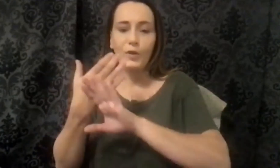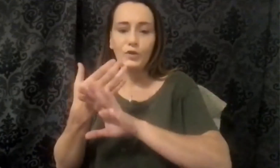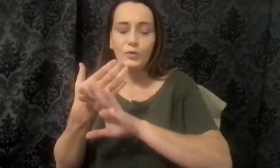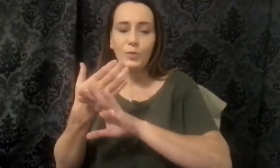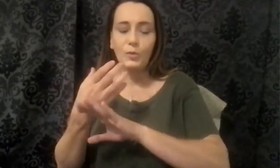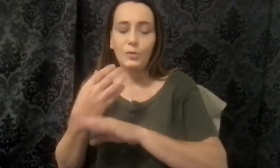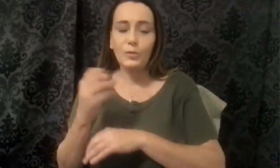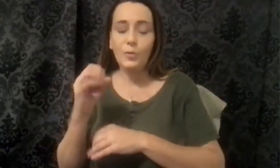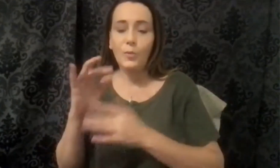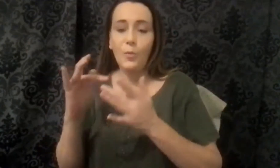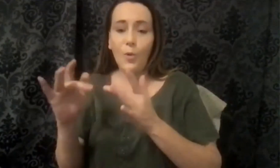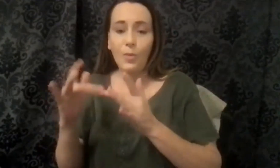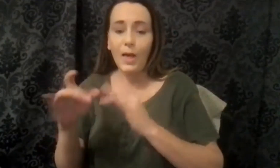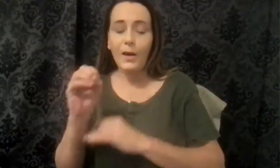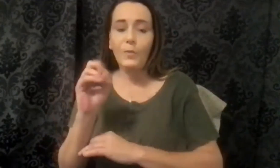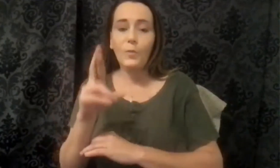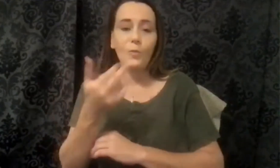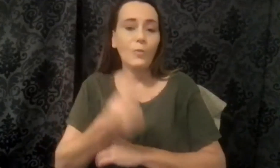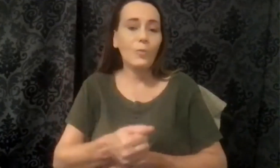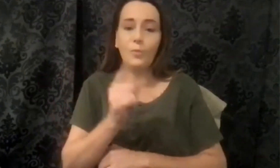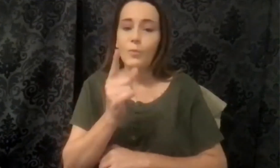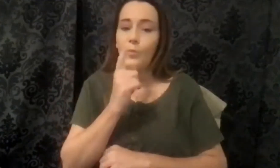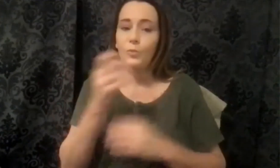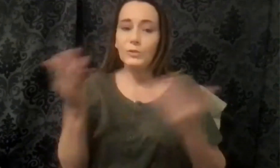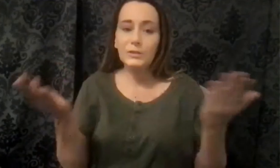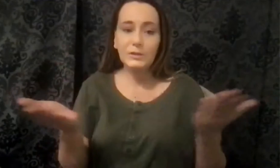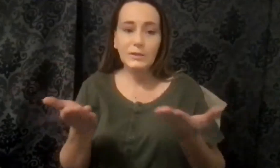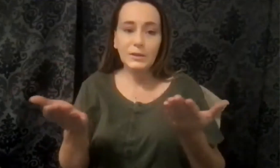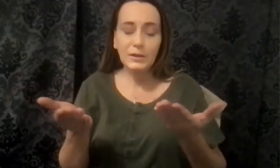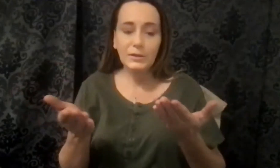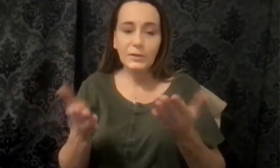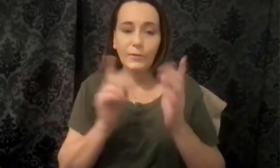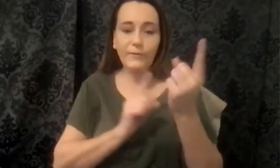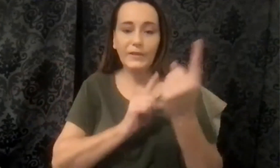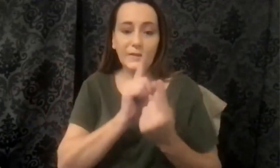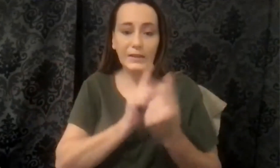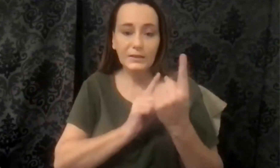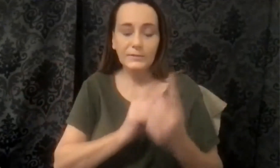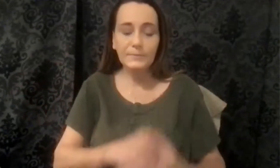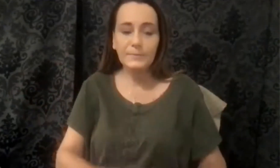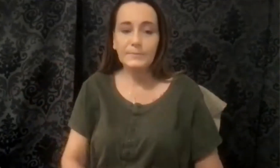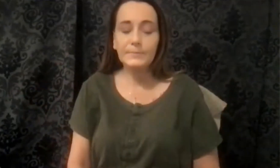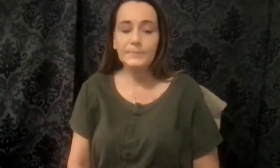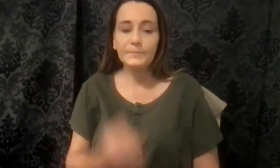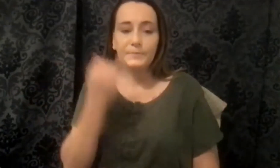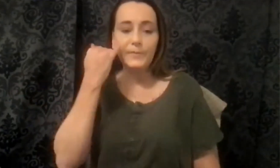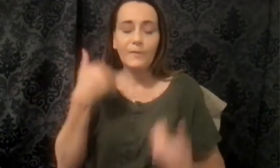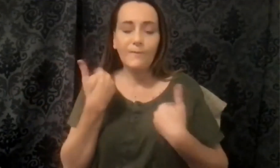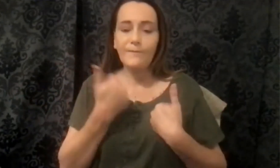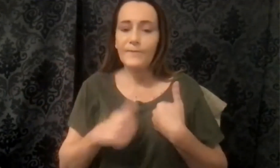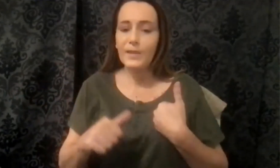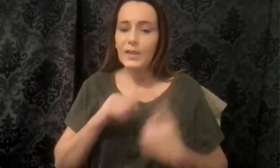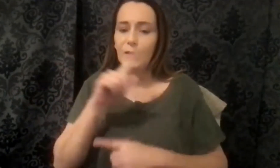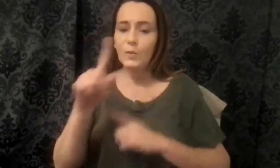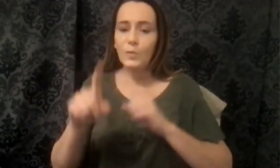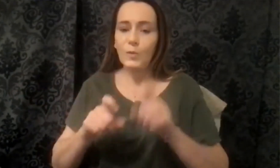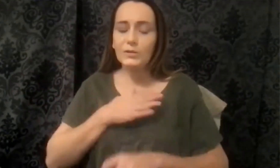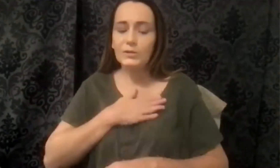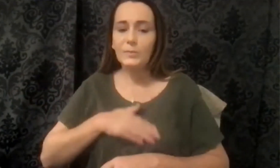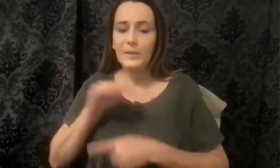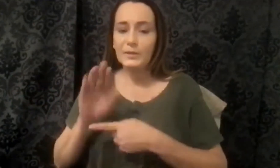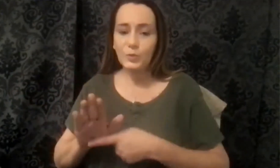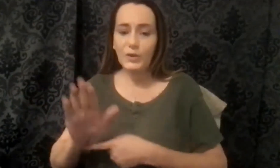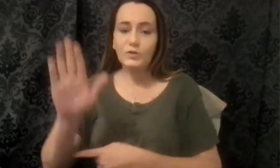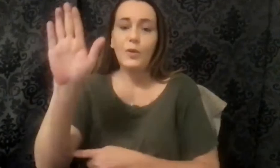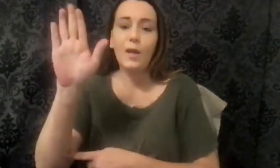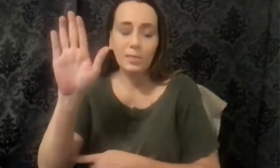or anyone who's here face to face. Now, if you have any questions, please raise your hand. All right, and we will deal